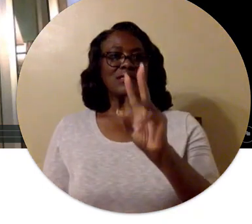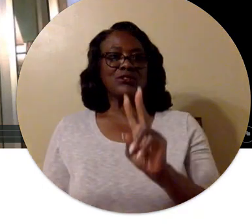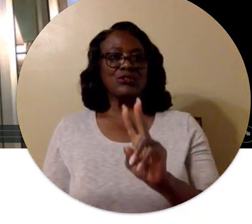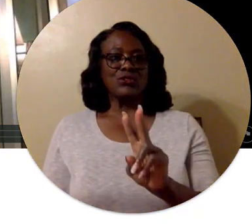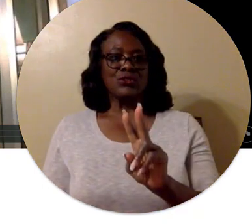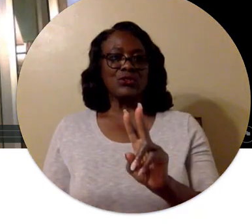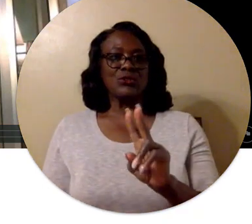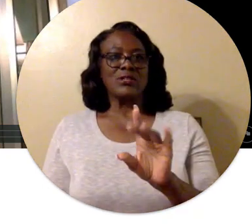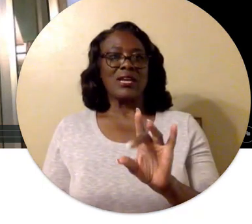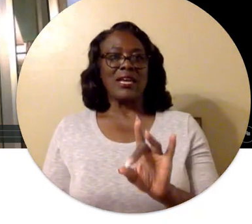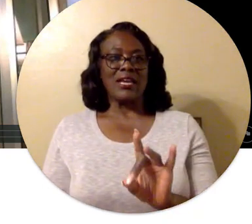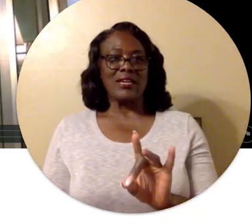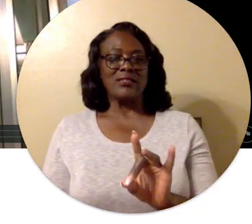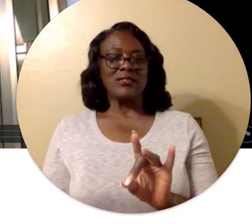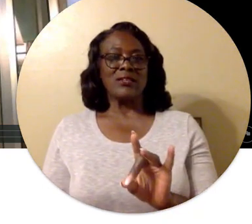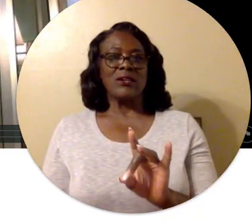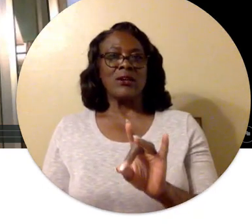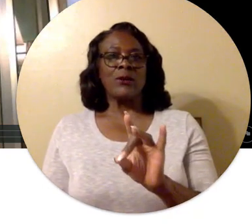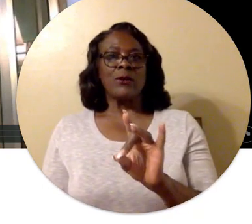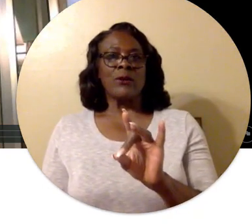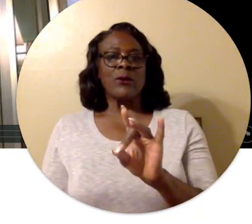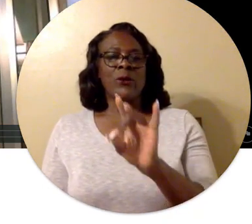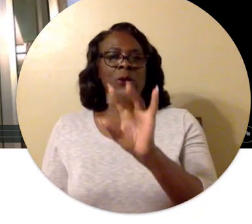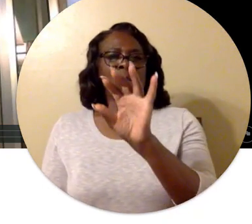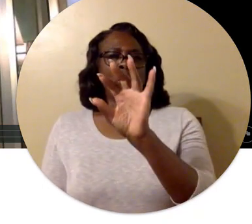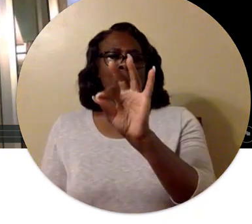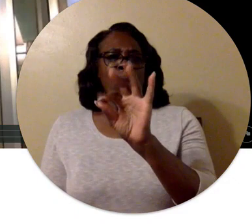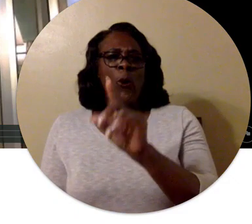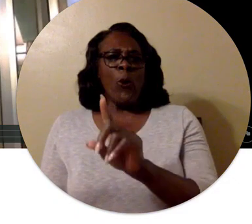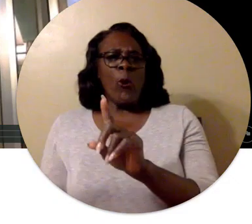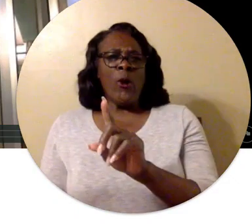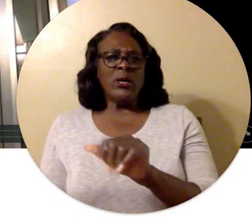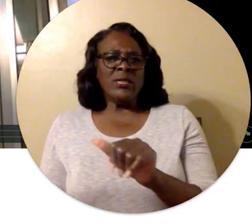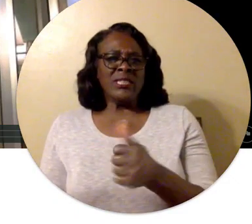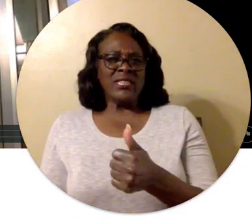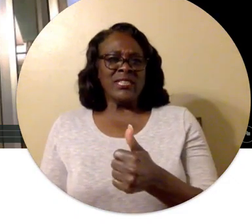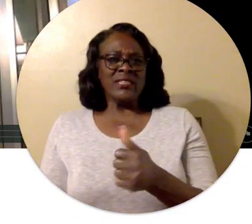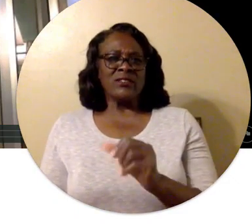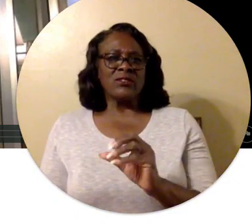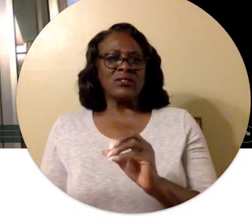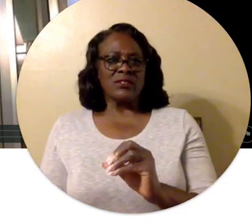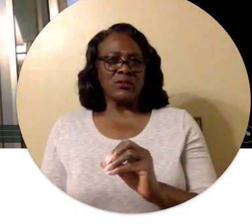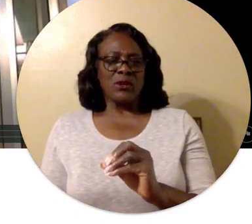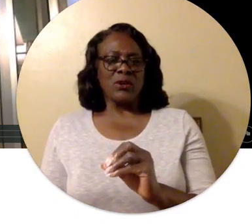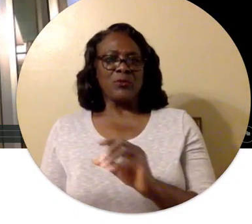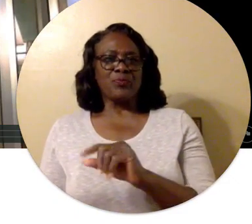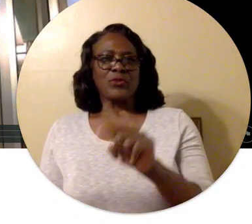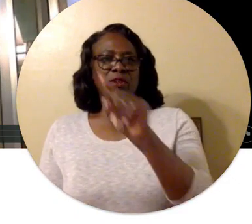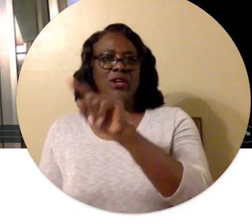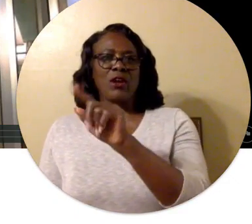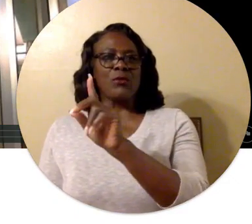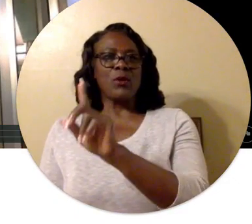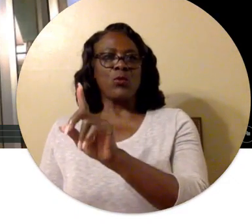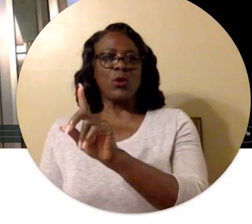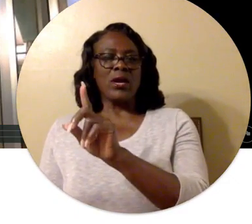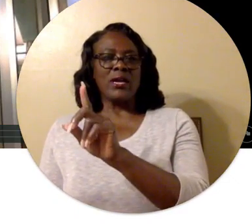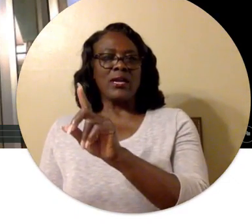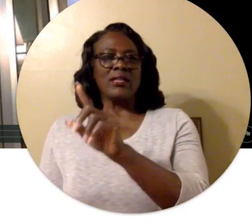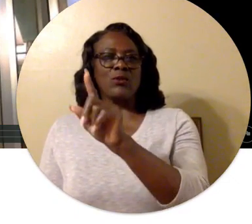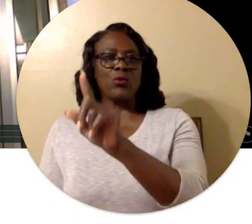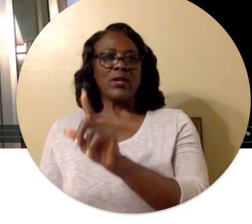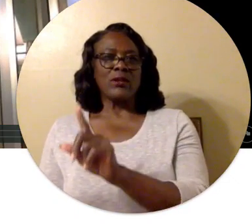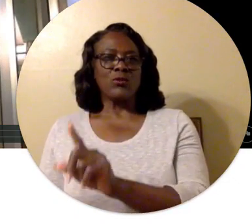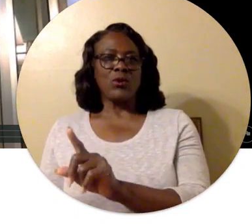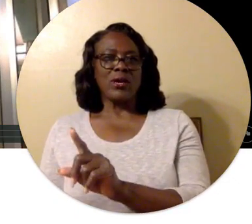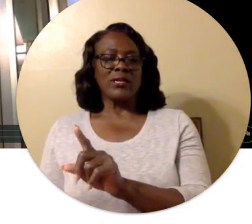2, another 8, 9 plus 1, which is 10, so I'm going to write down that 0, carry my 1, and then 1